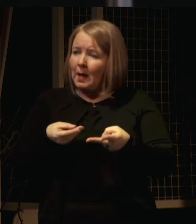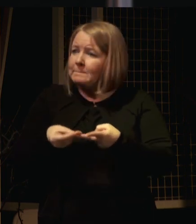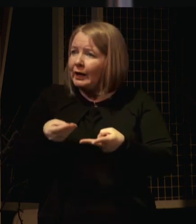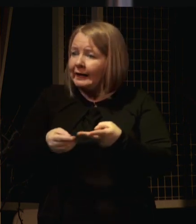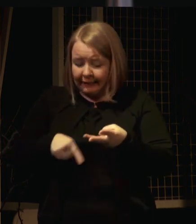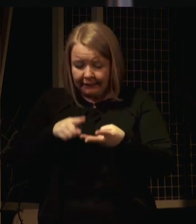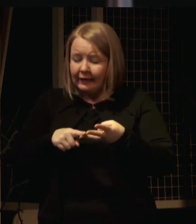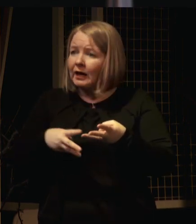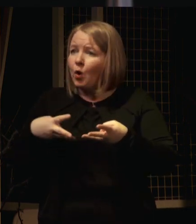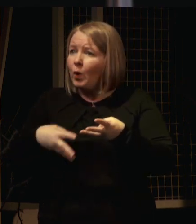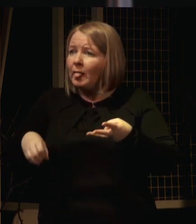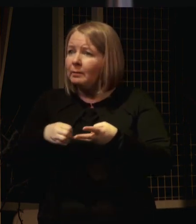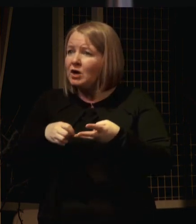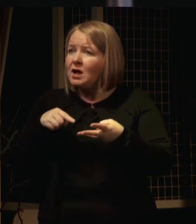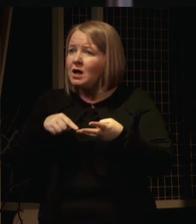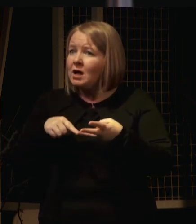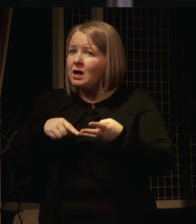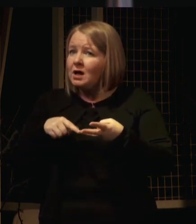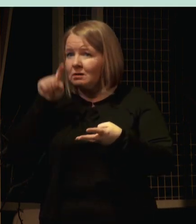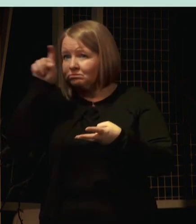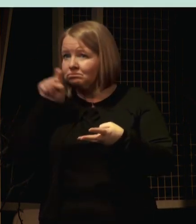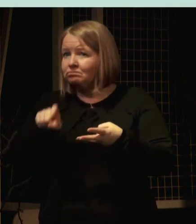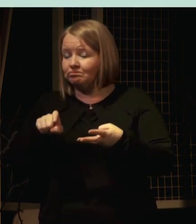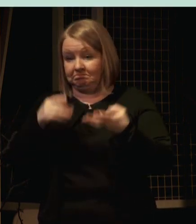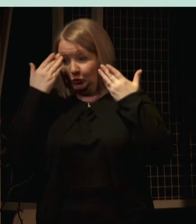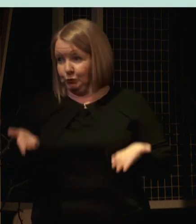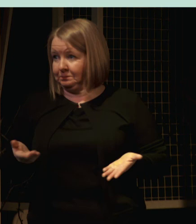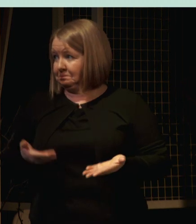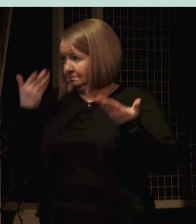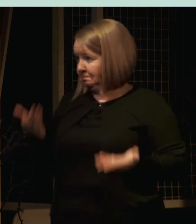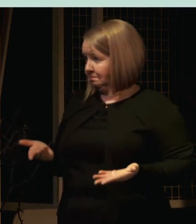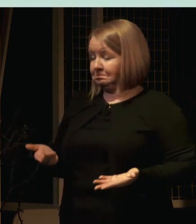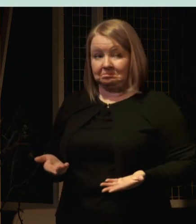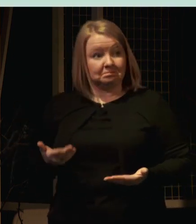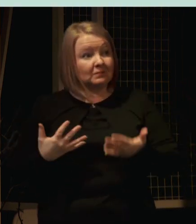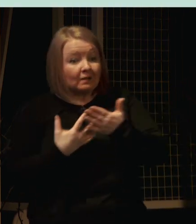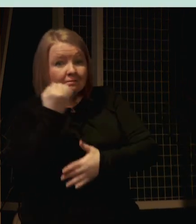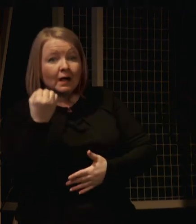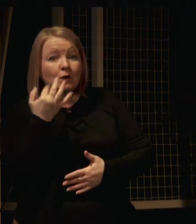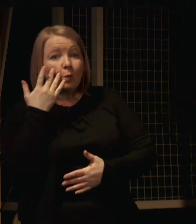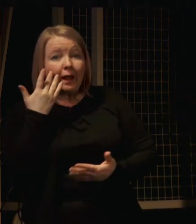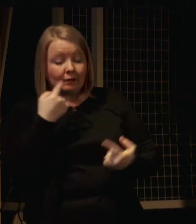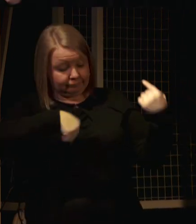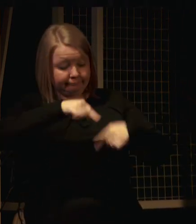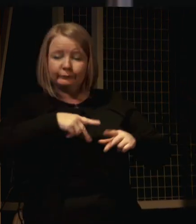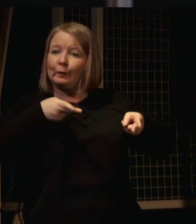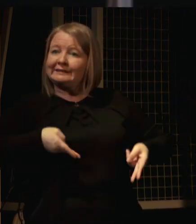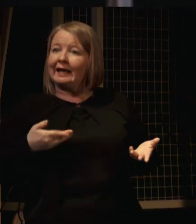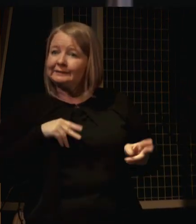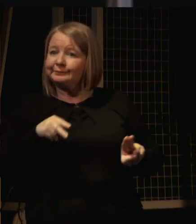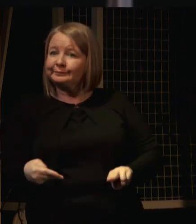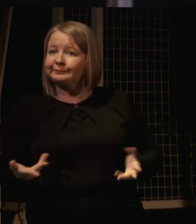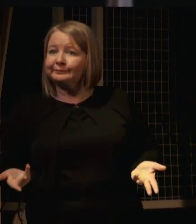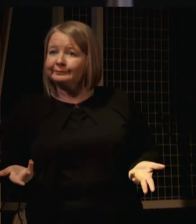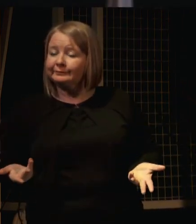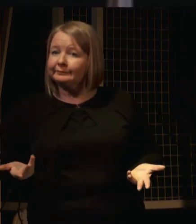And was William Burry really Jack the Ripper? Yeah, well, I don't know. I don't know. It might be something that's never figured out until after we're long dead. We might be long dead by that